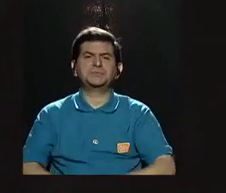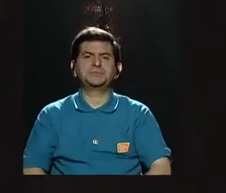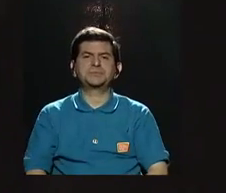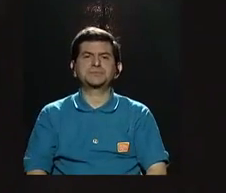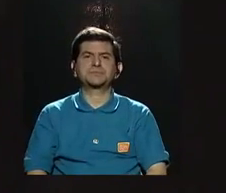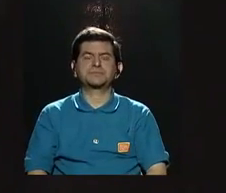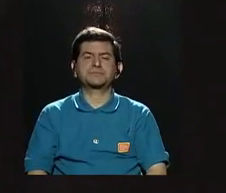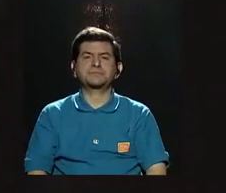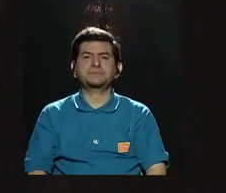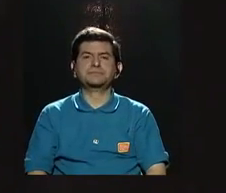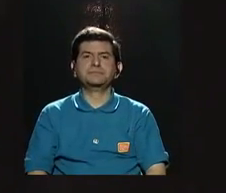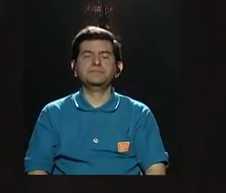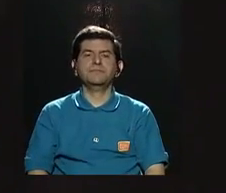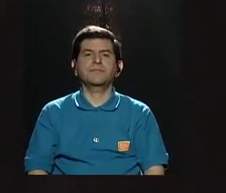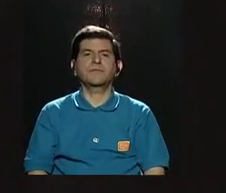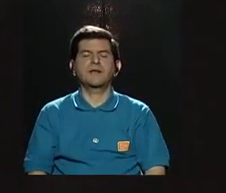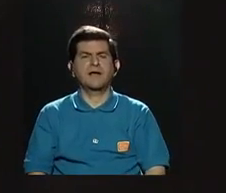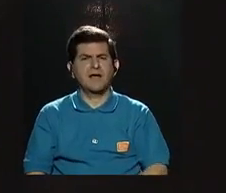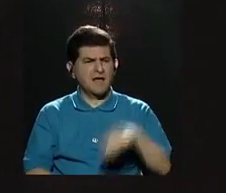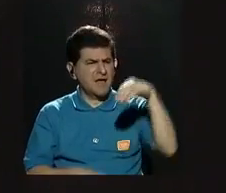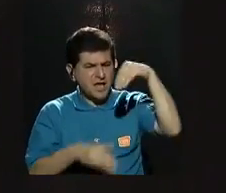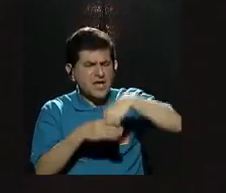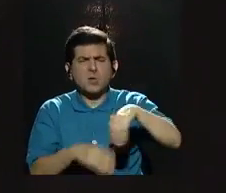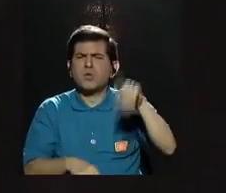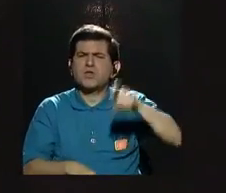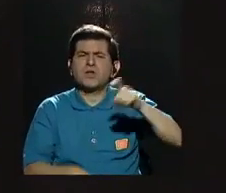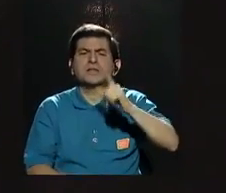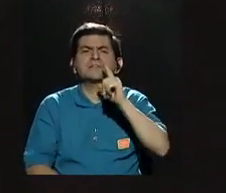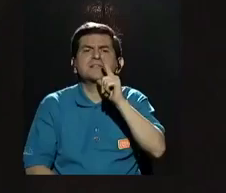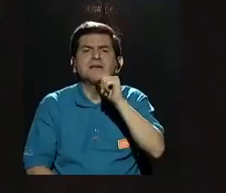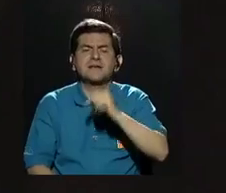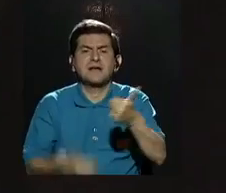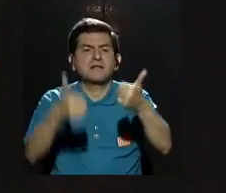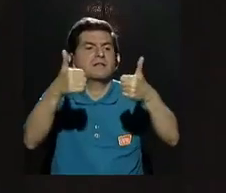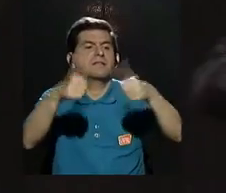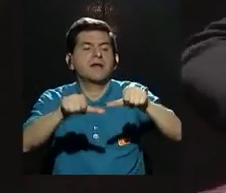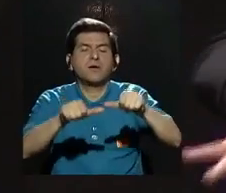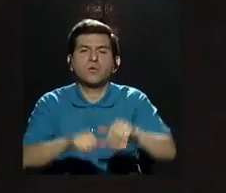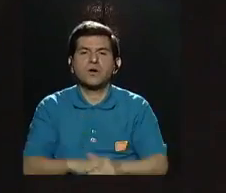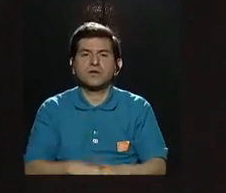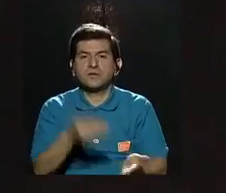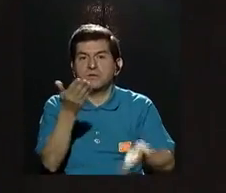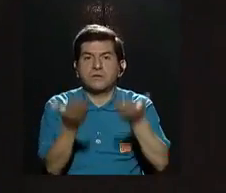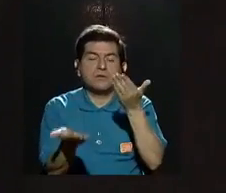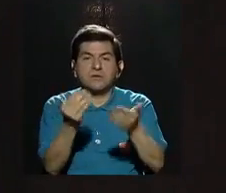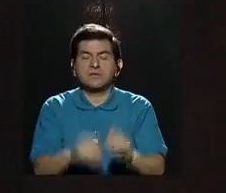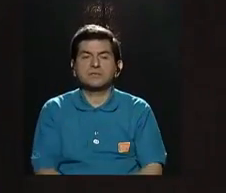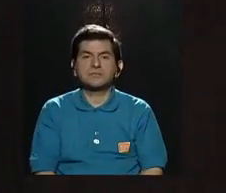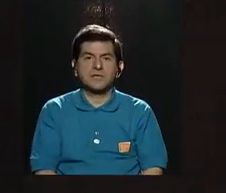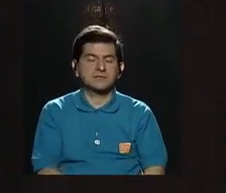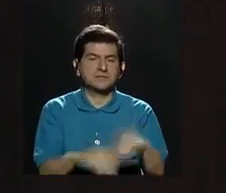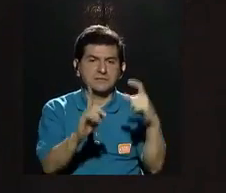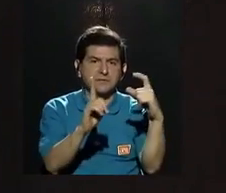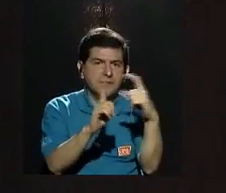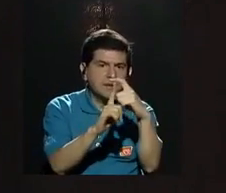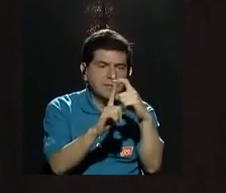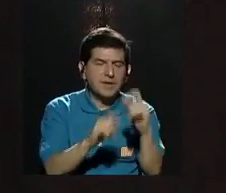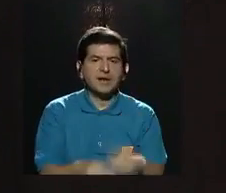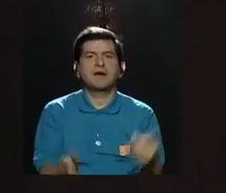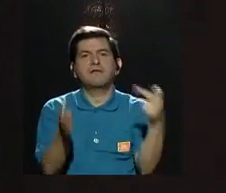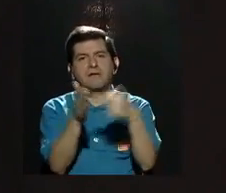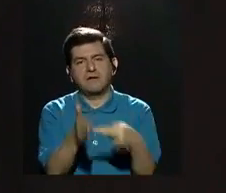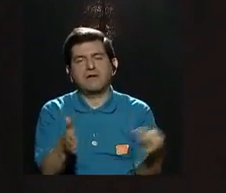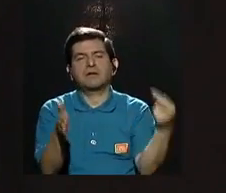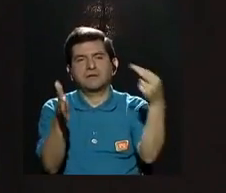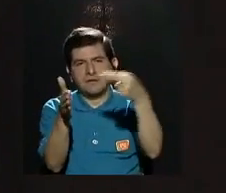to be included according to terms that will require us to replicate